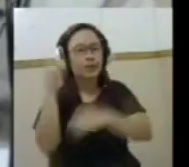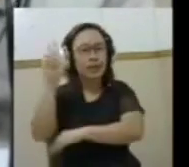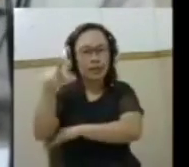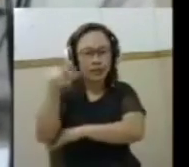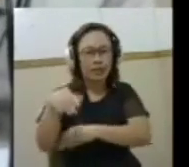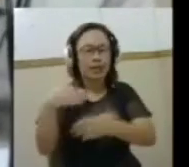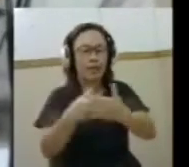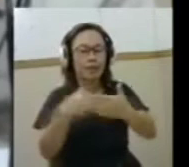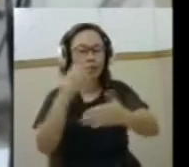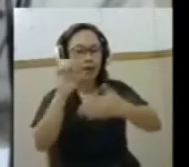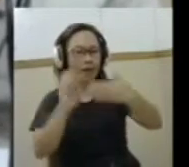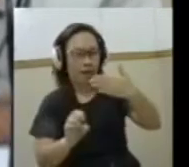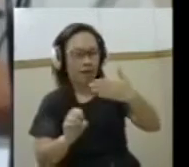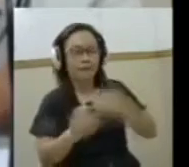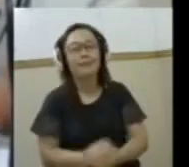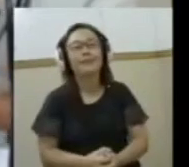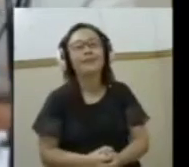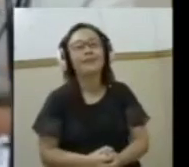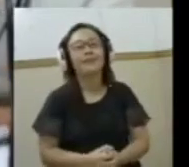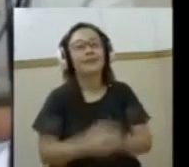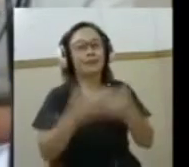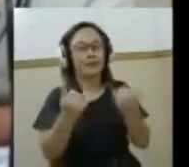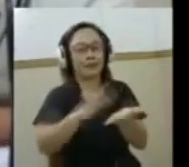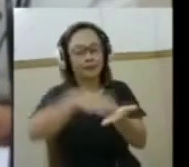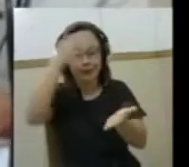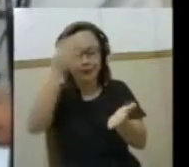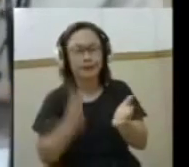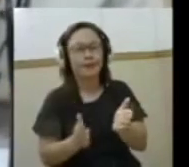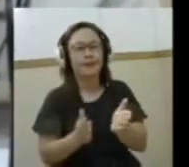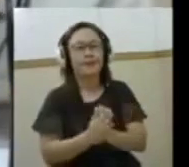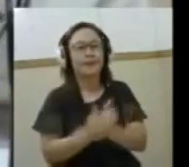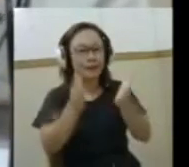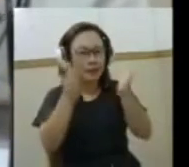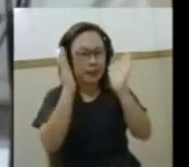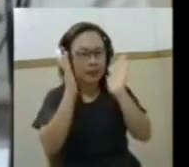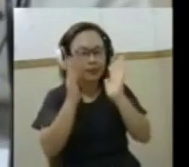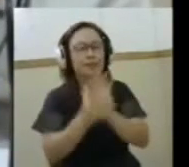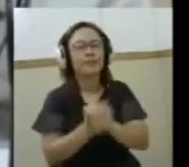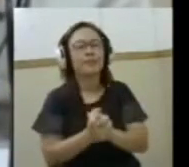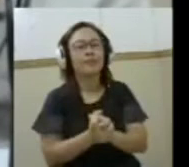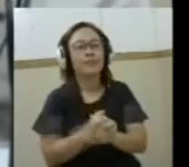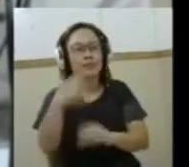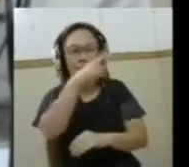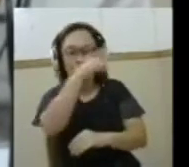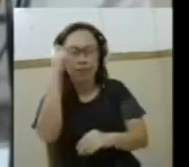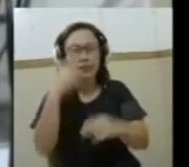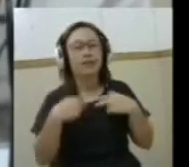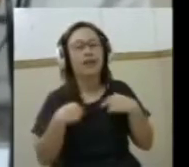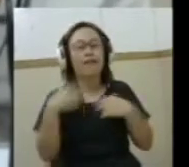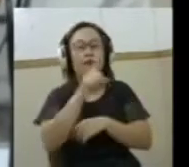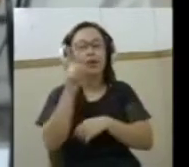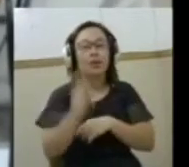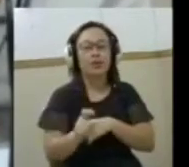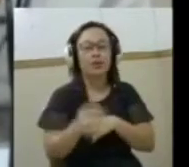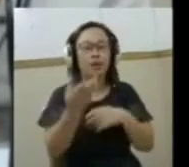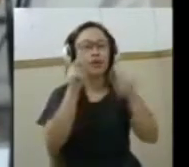we end our lesson. That's right. Now, learners, you really have to listen attentively because there are questions that you will